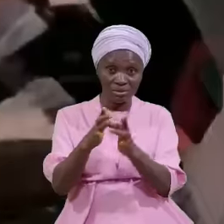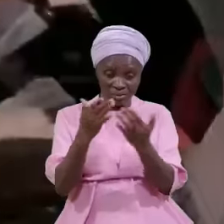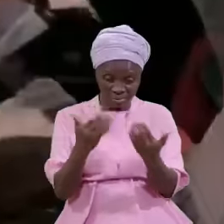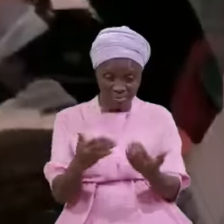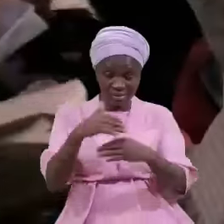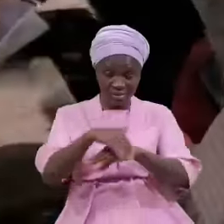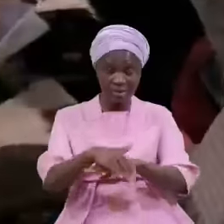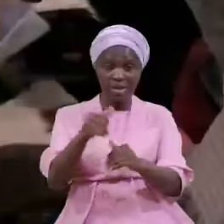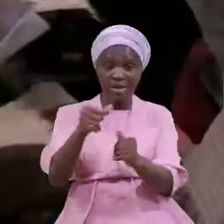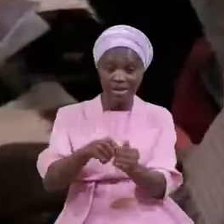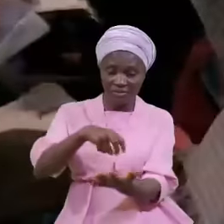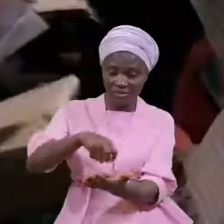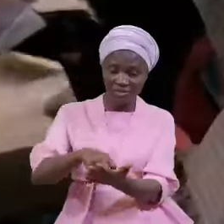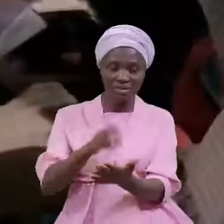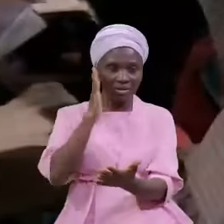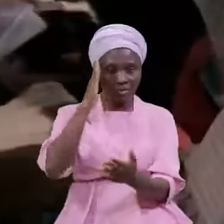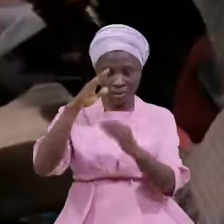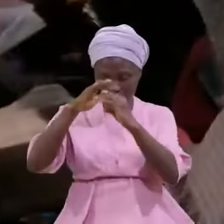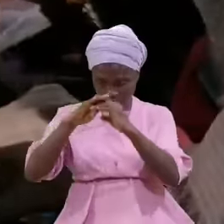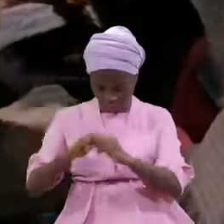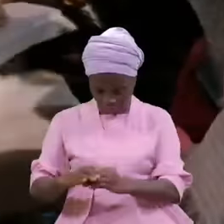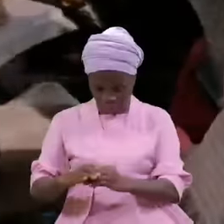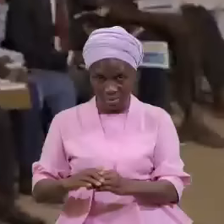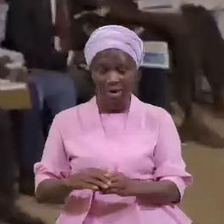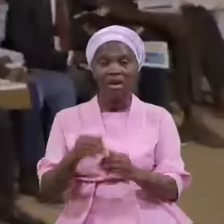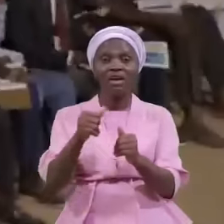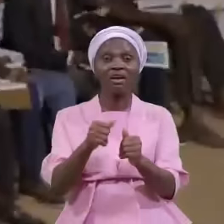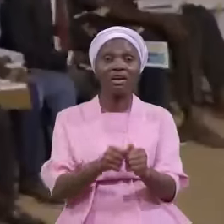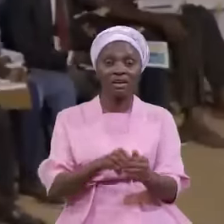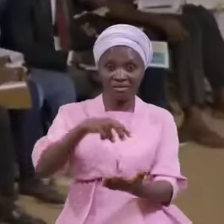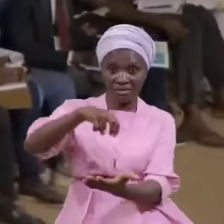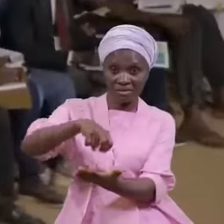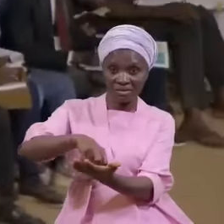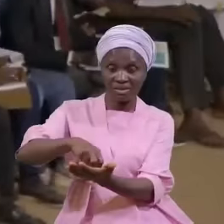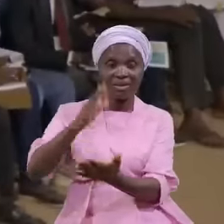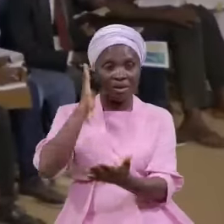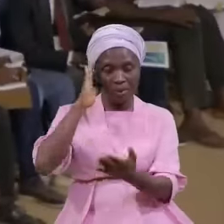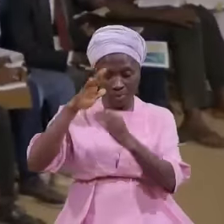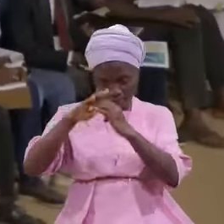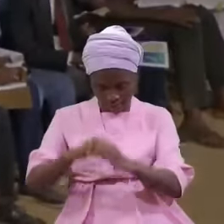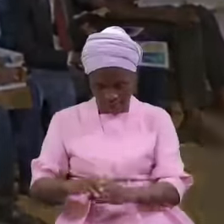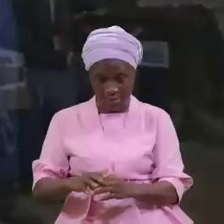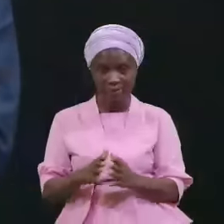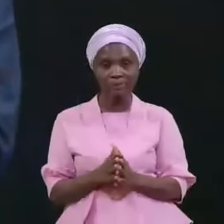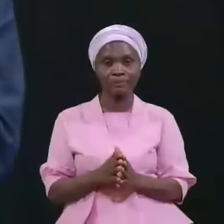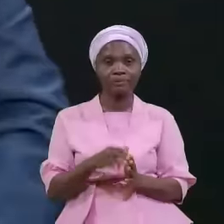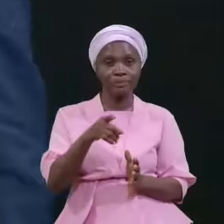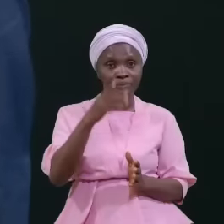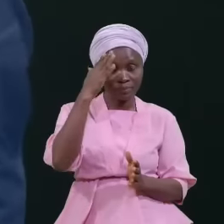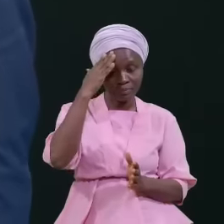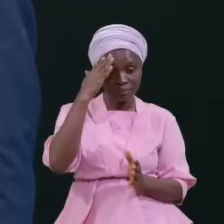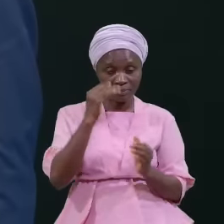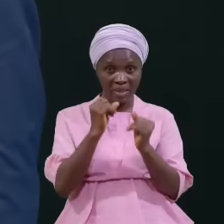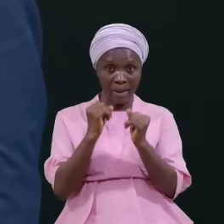bow. Amen. Every knee shall bow. Amen. The, you know, powers of darkness